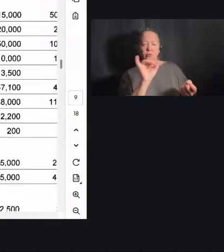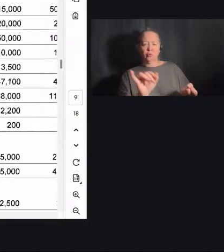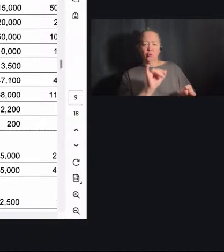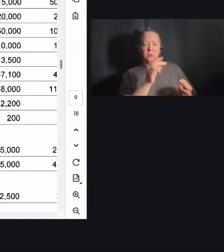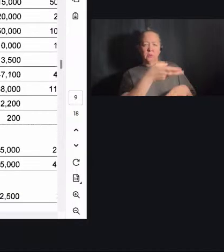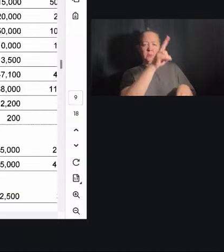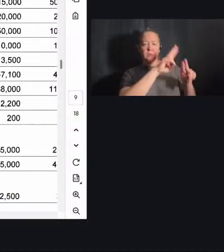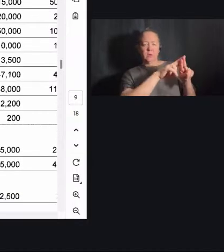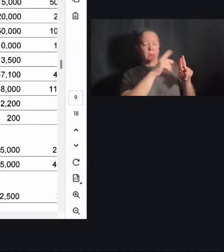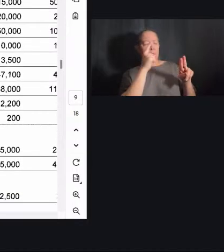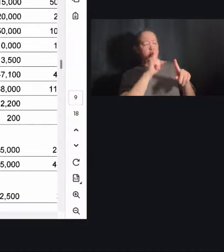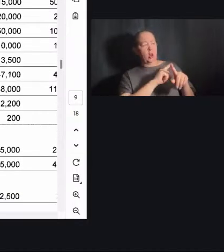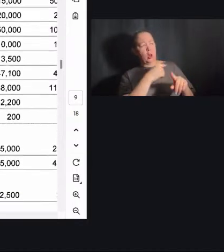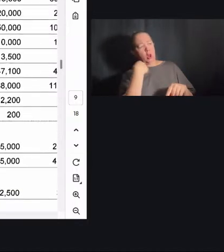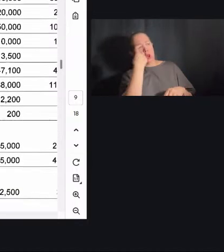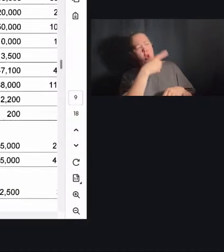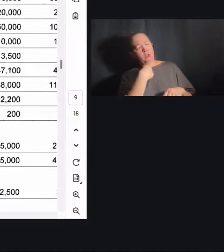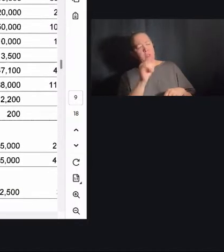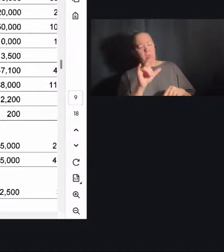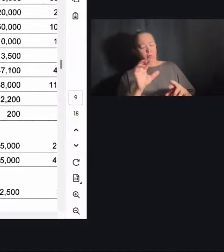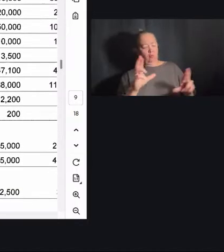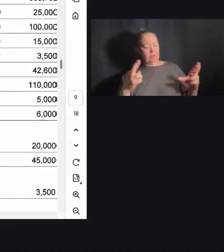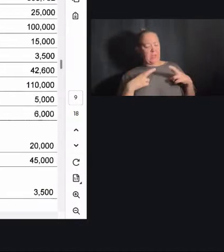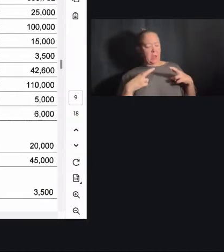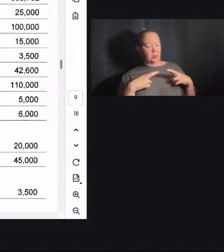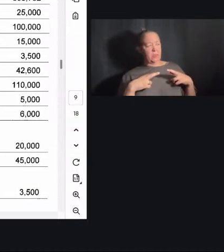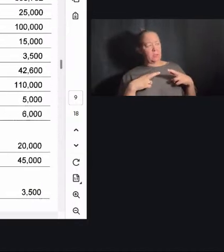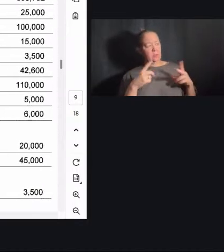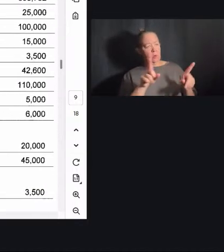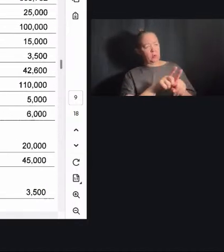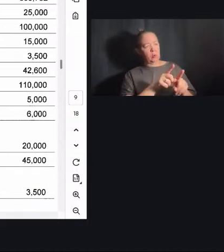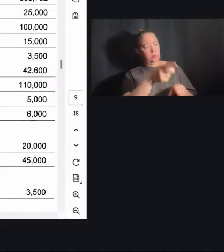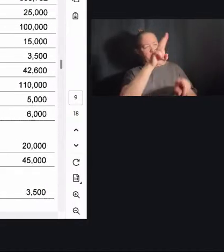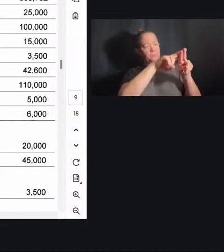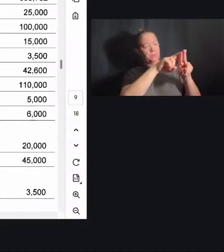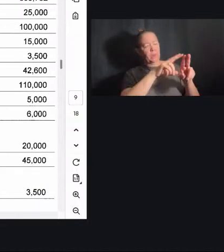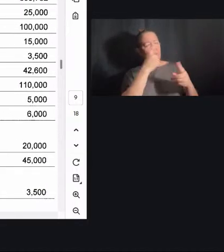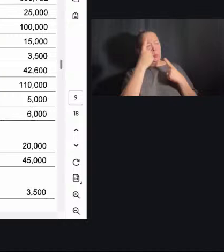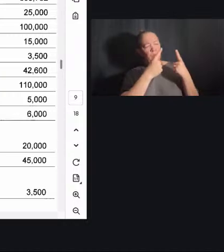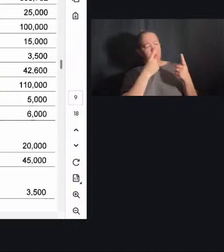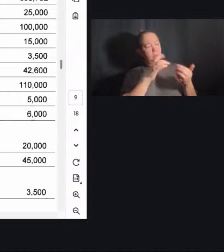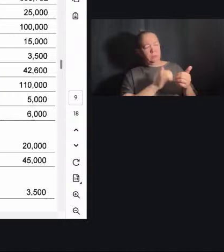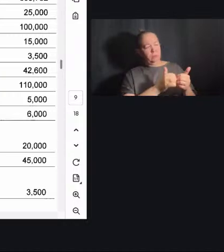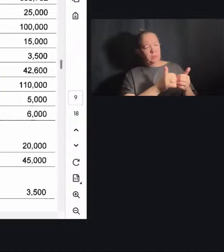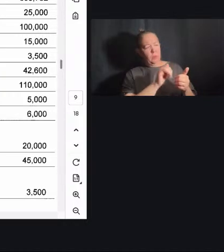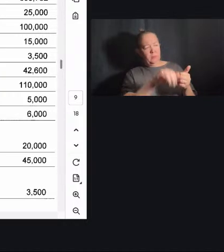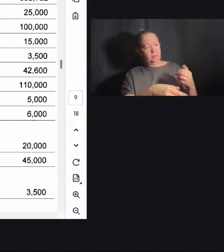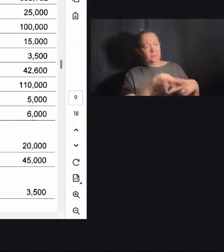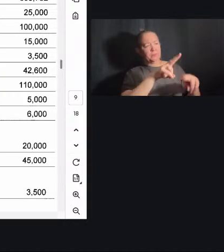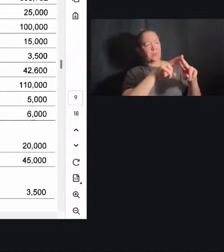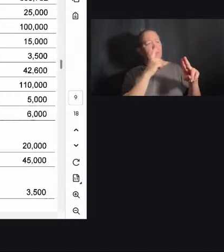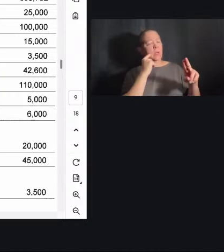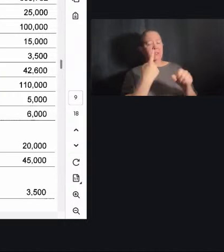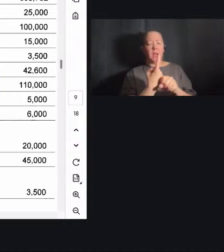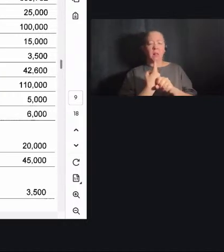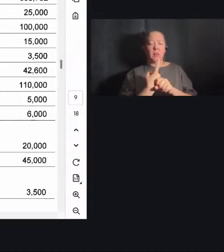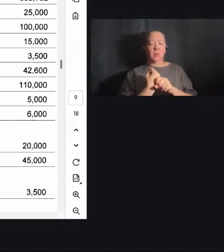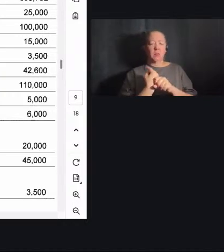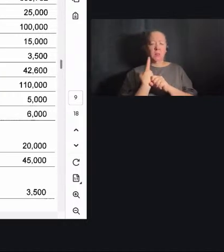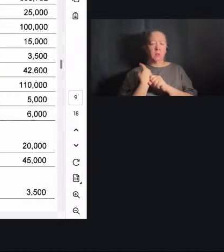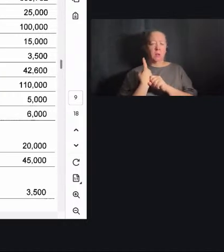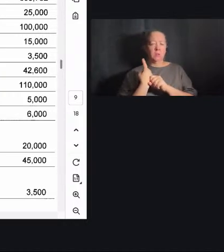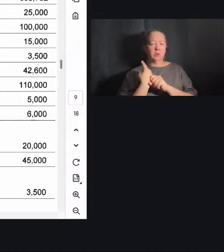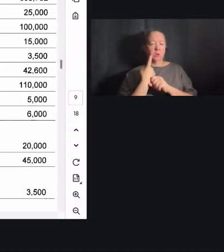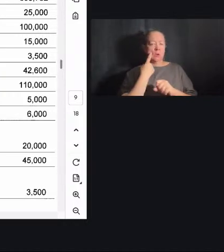wondering where that is coming from, because last year, the budgeted amount for salaries was higher than this year,